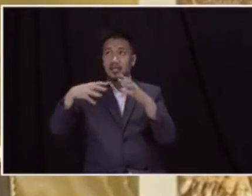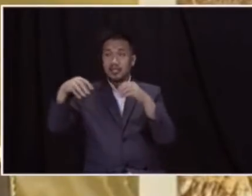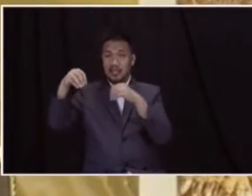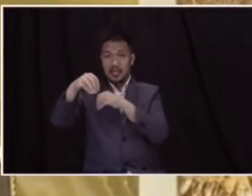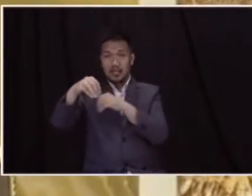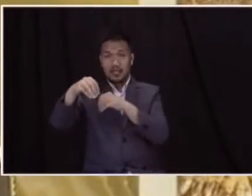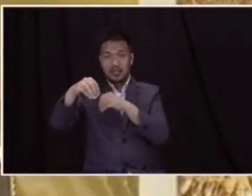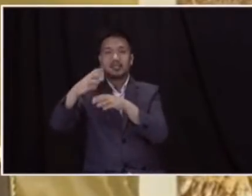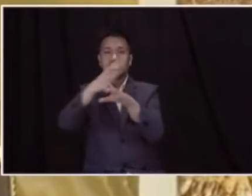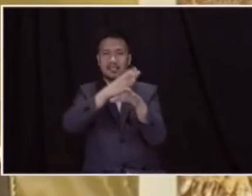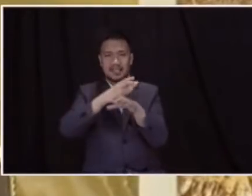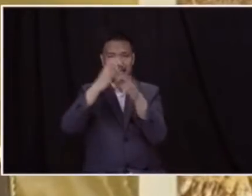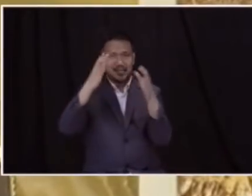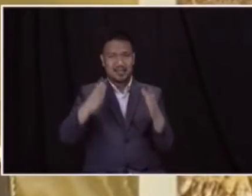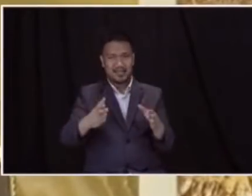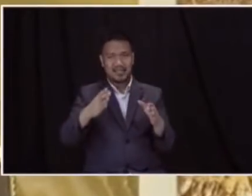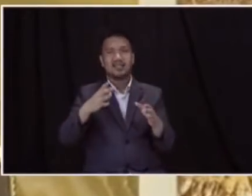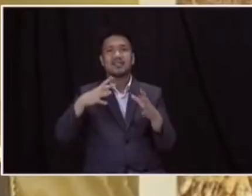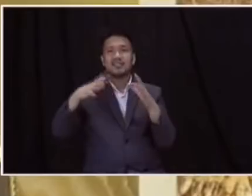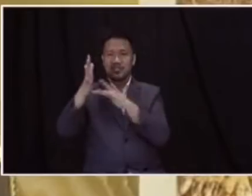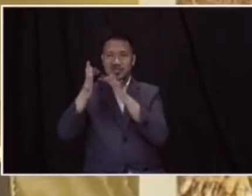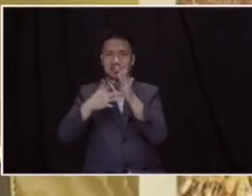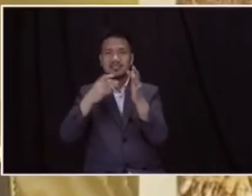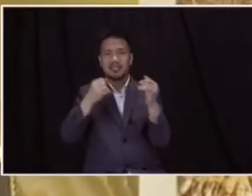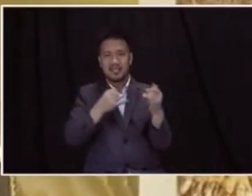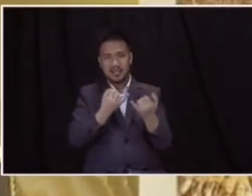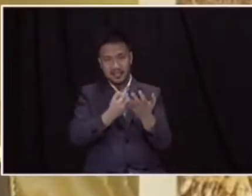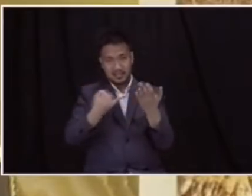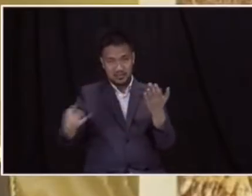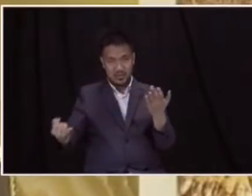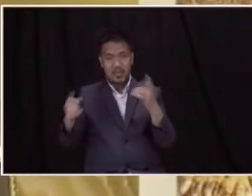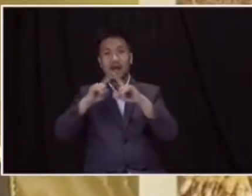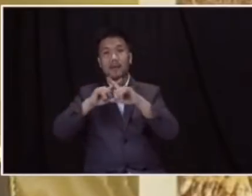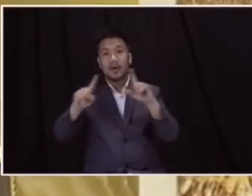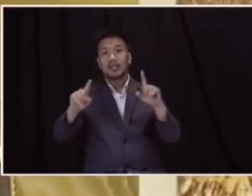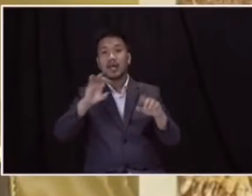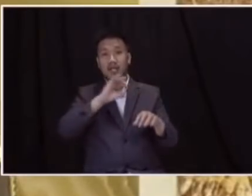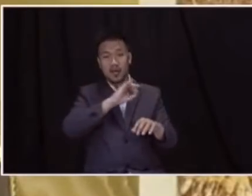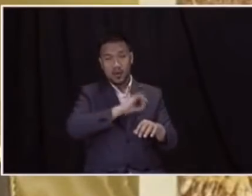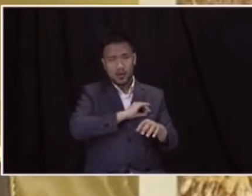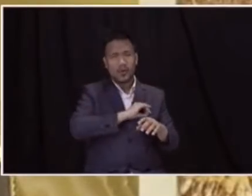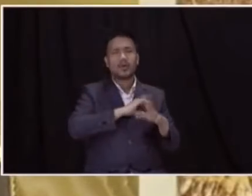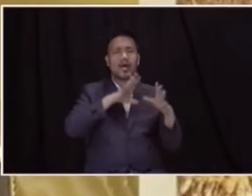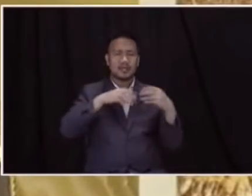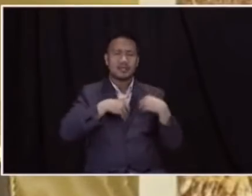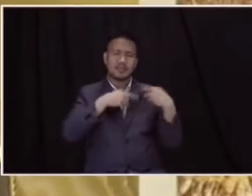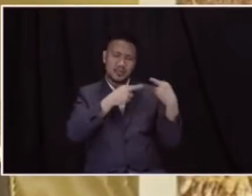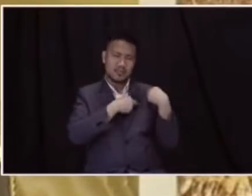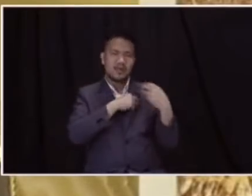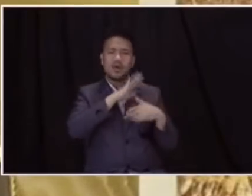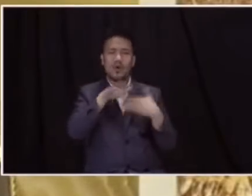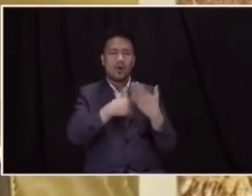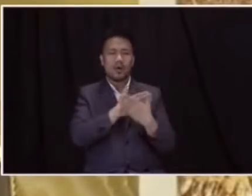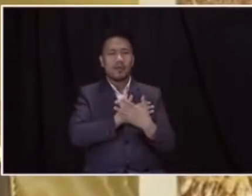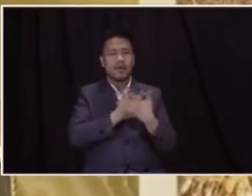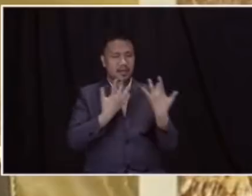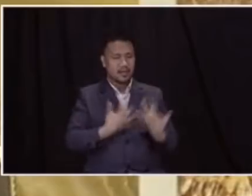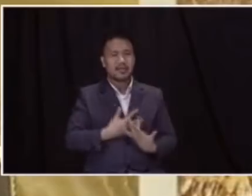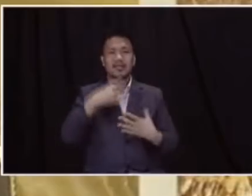herald, his instrument. But I own them with all my heart in the name